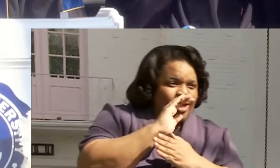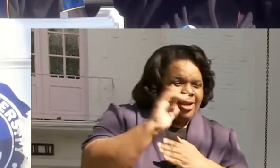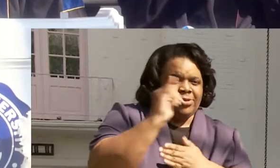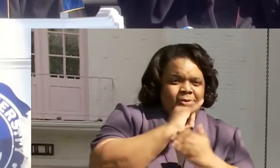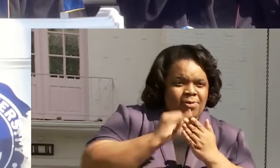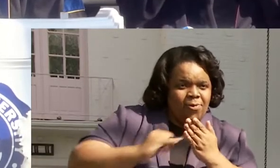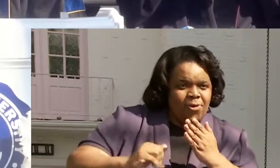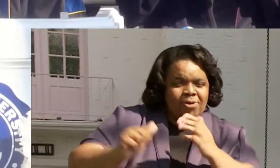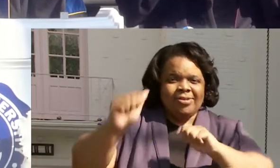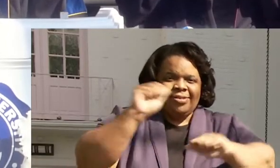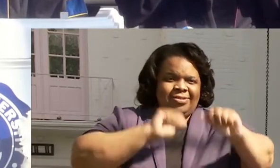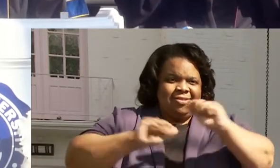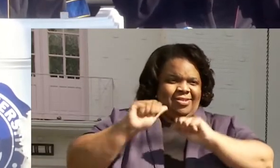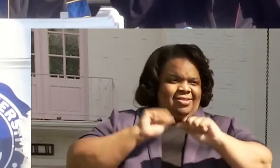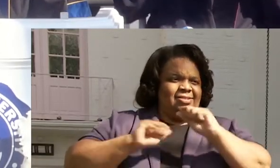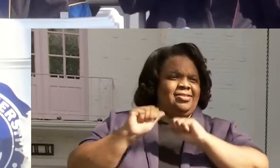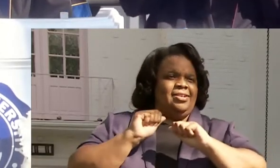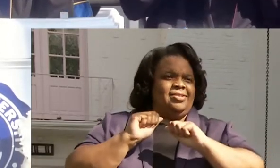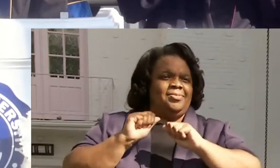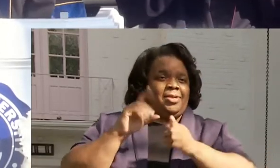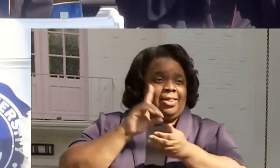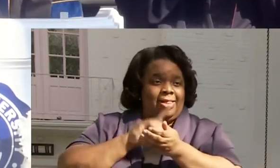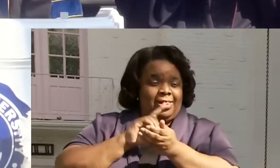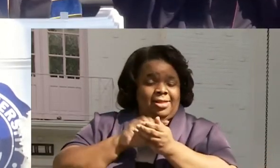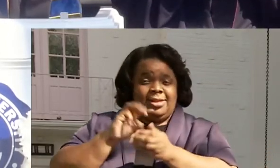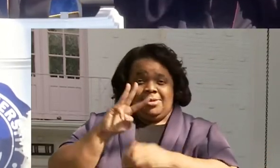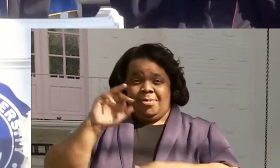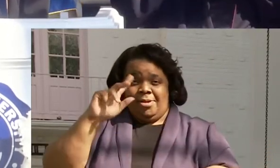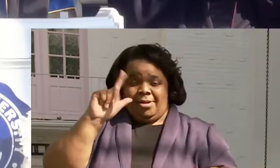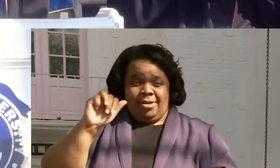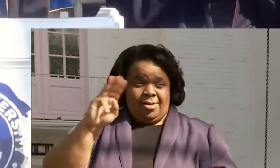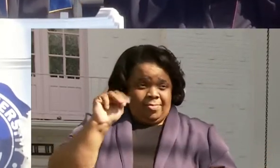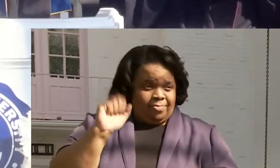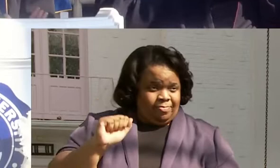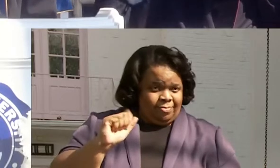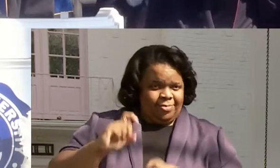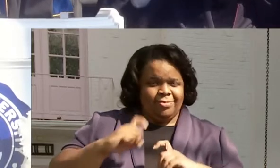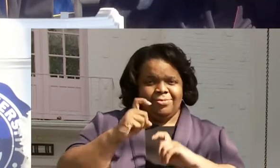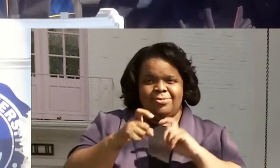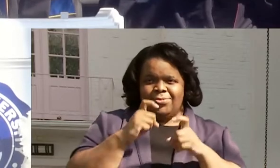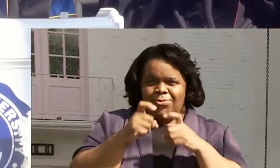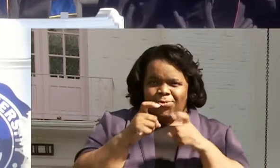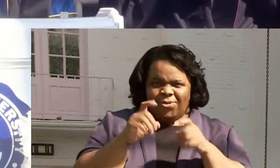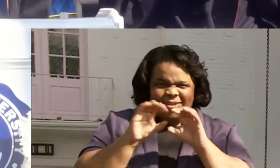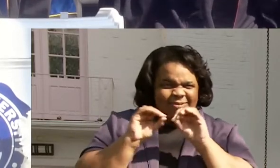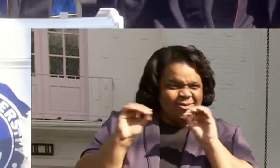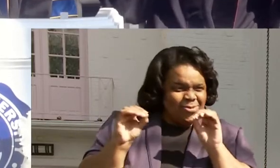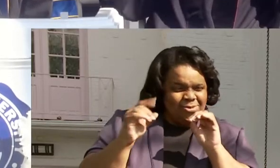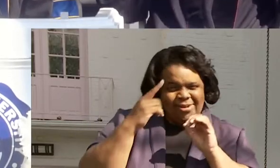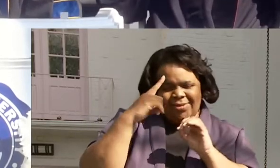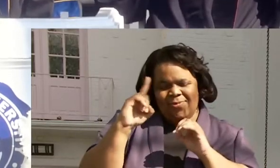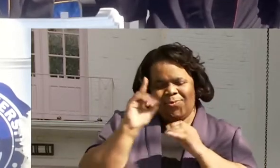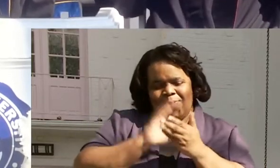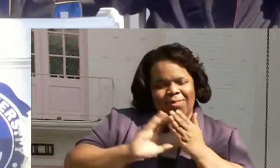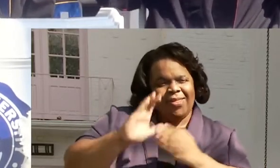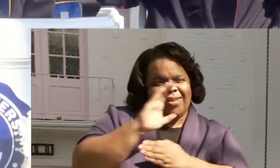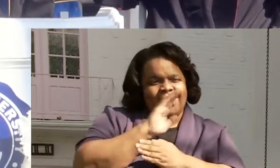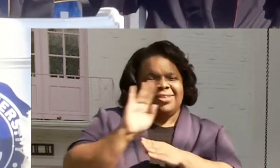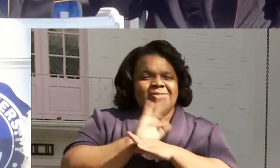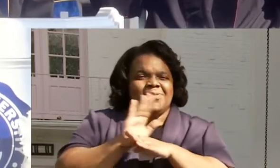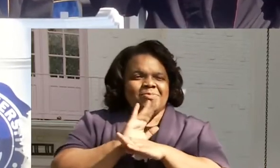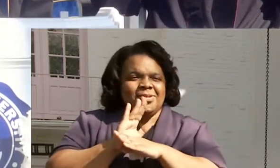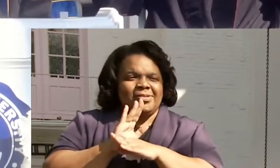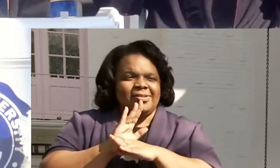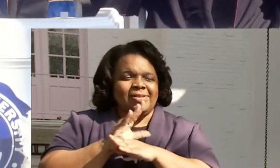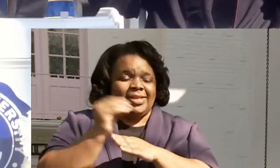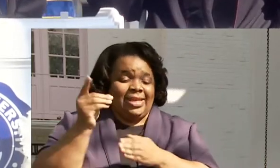Sciences. Interim Dean Dorian Williams will present the candidates for the College of Business. And Dean Sharon